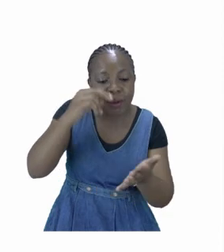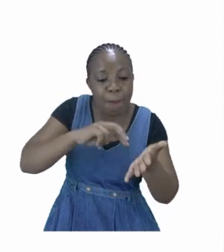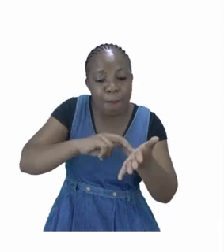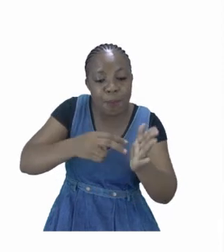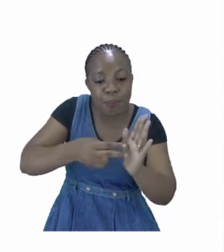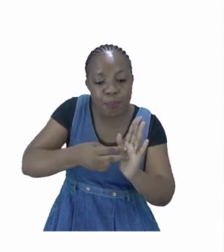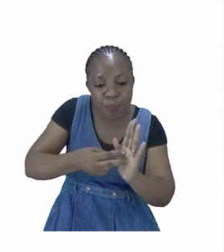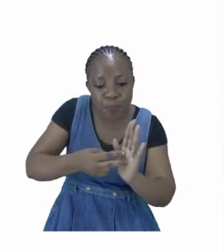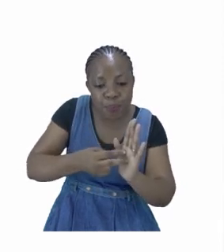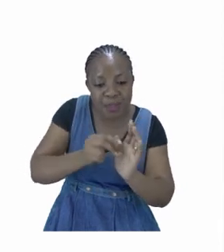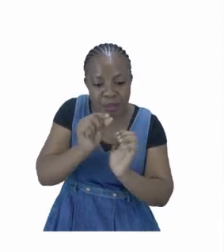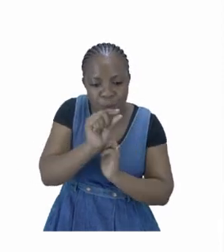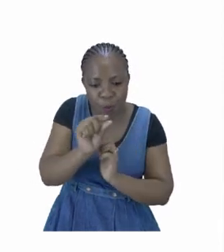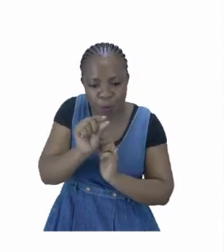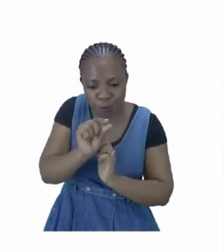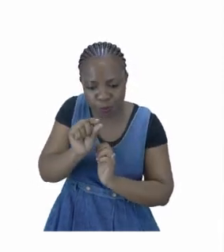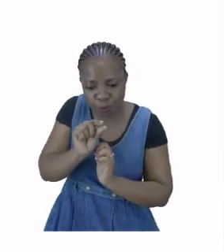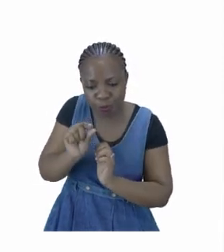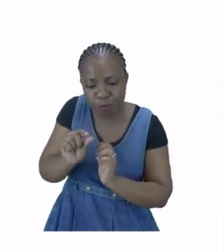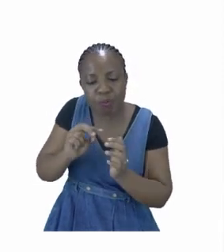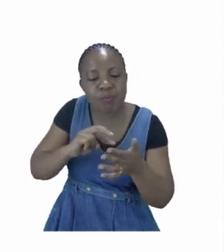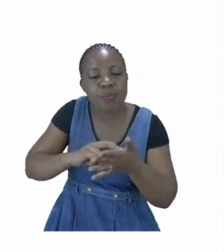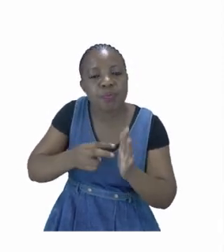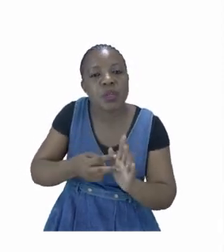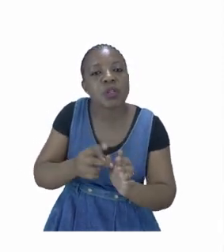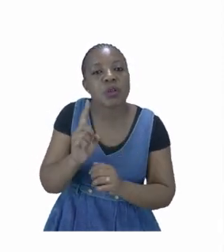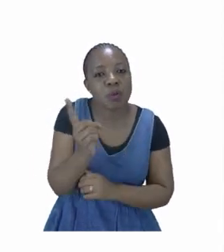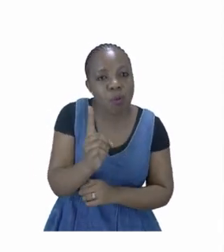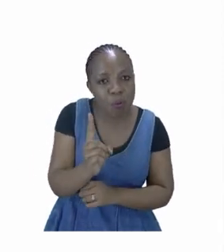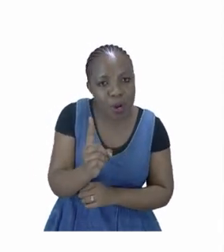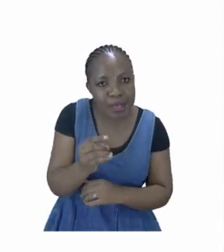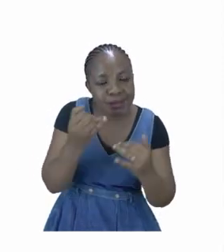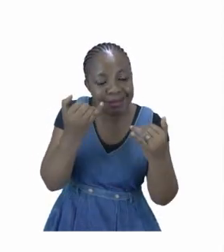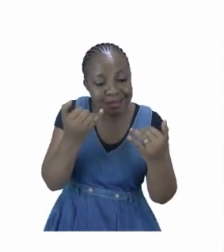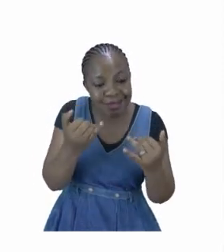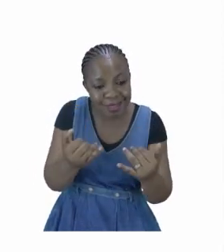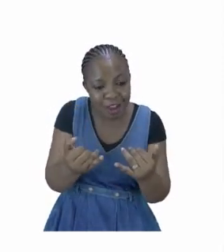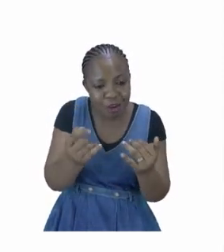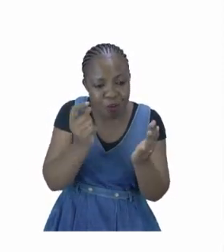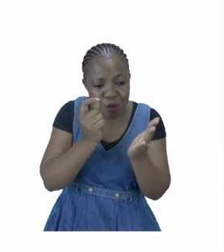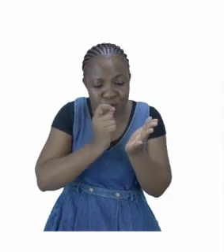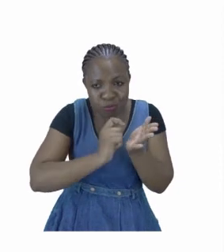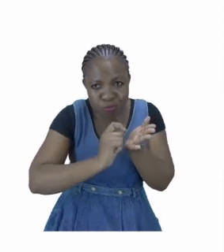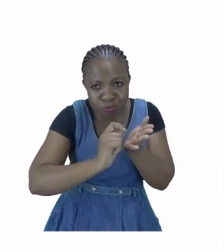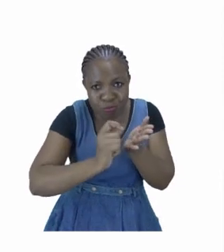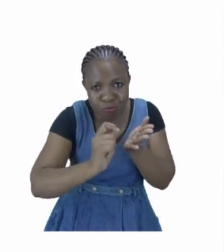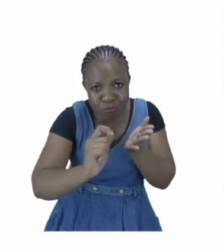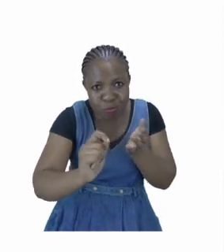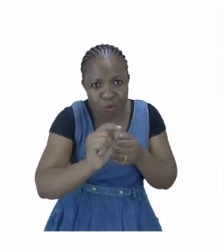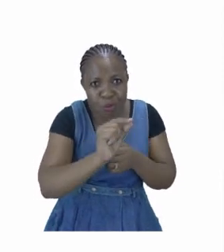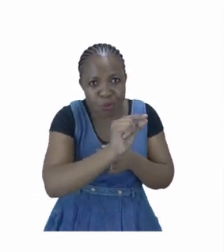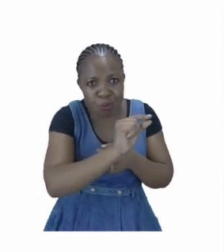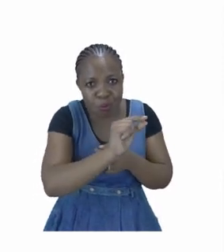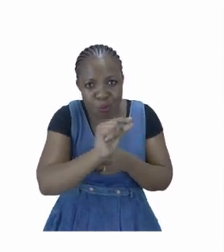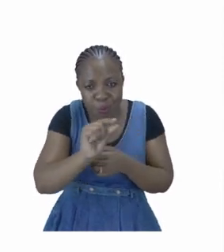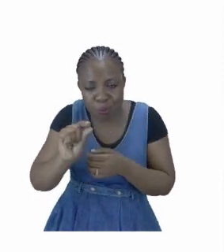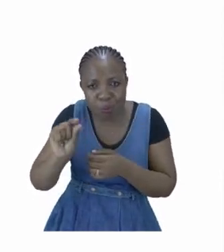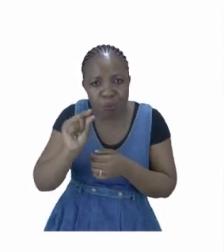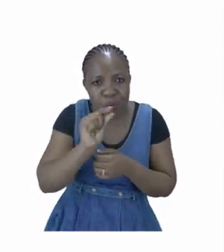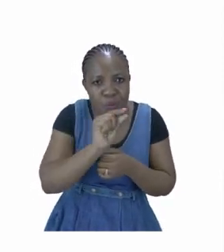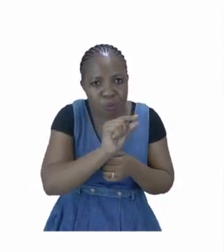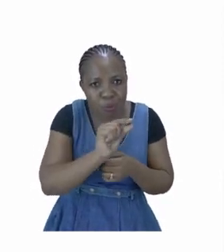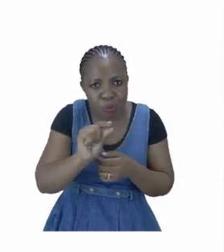some sentences. You are going to choose 3 words from the sketch above and make